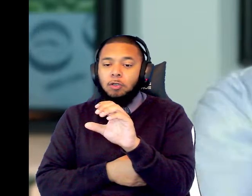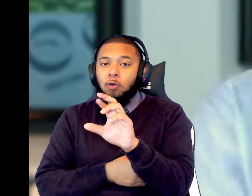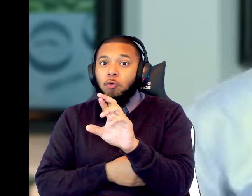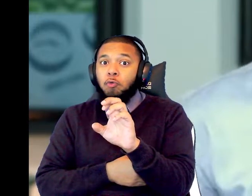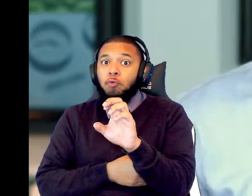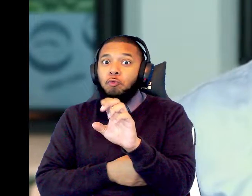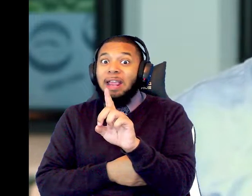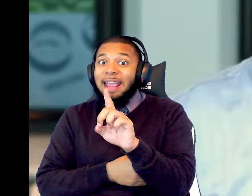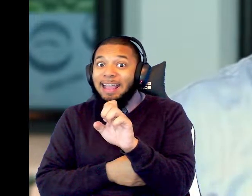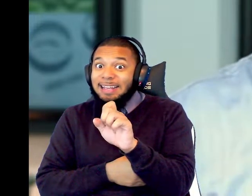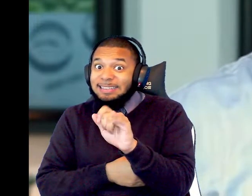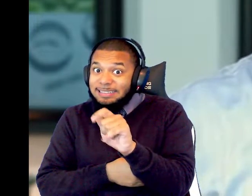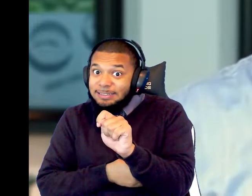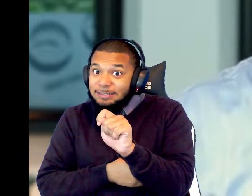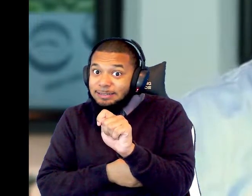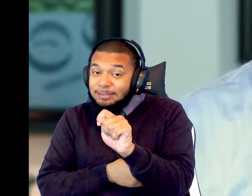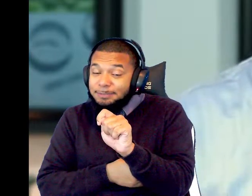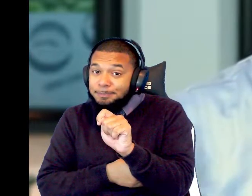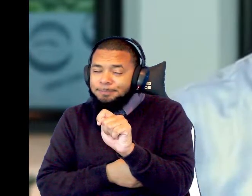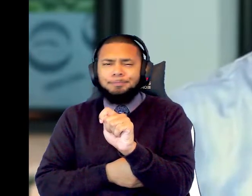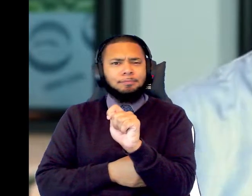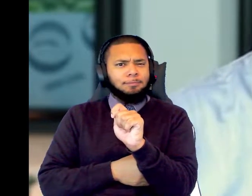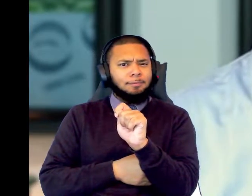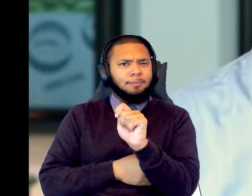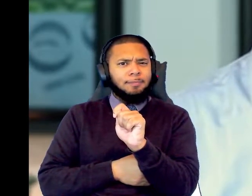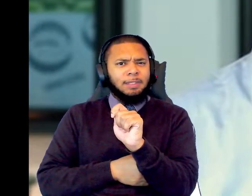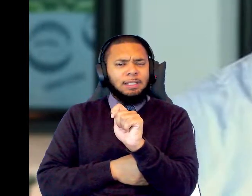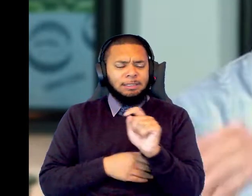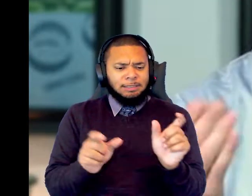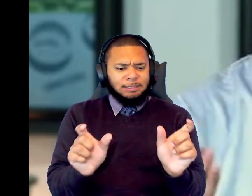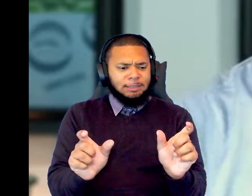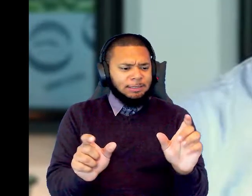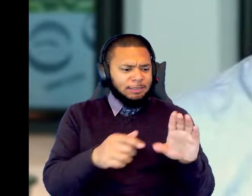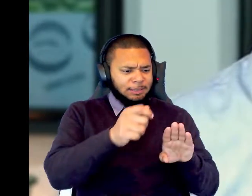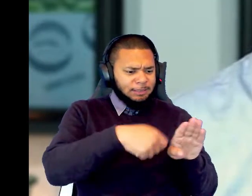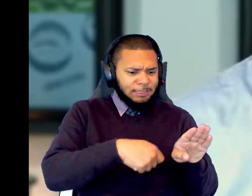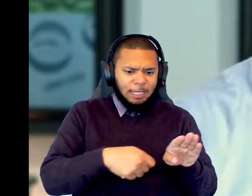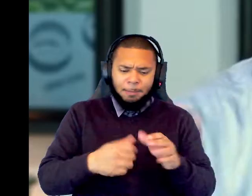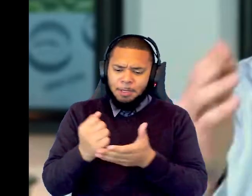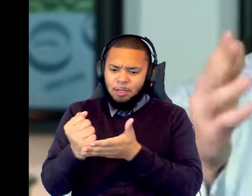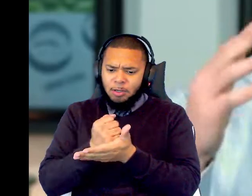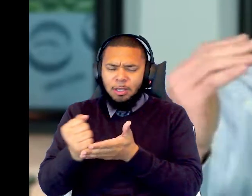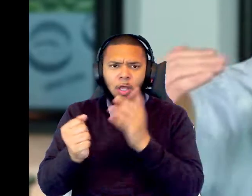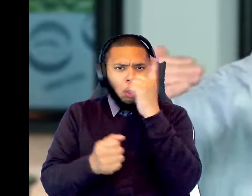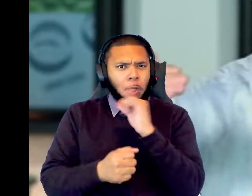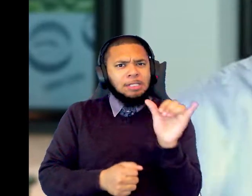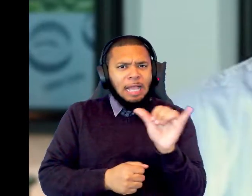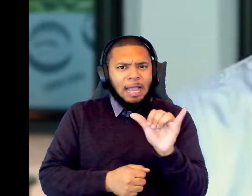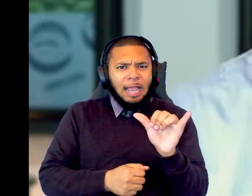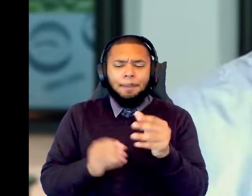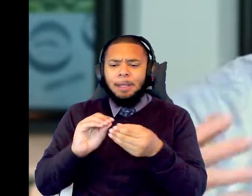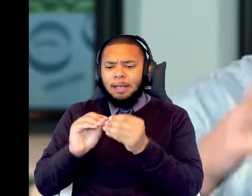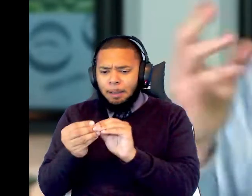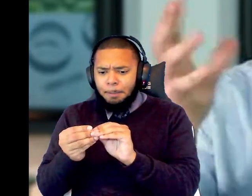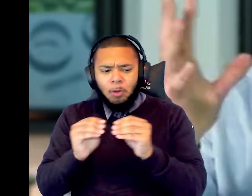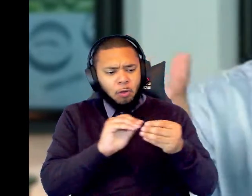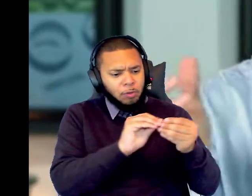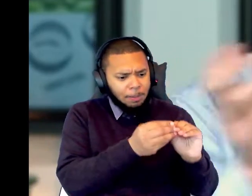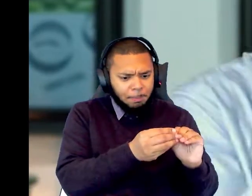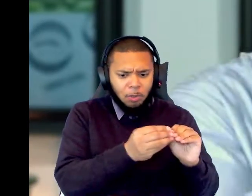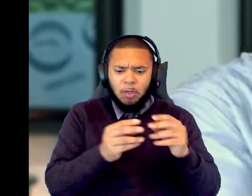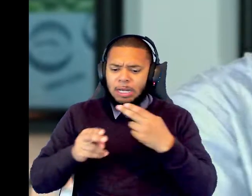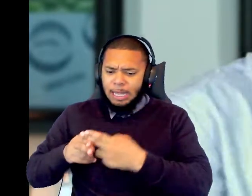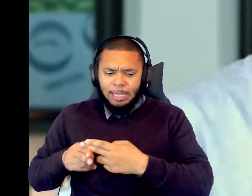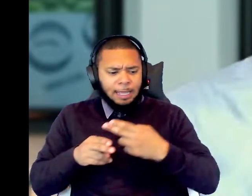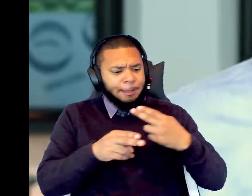Credit card. It looks the same, like the piece of plastic with the numbers and your name, and sometimes there's like a